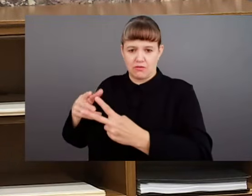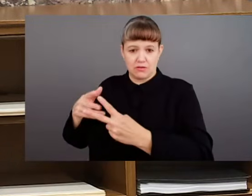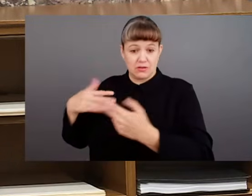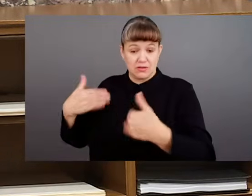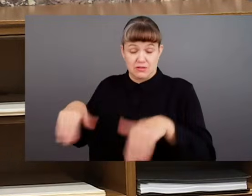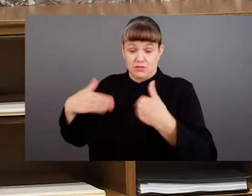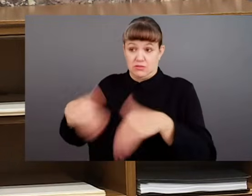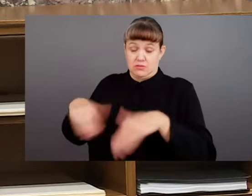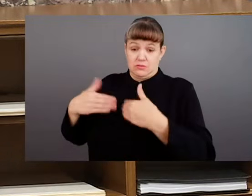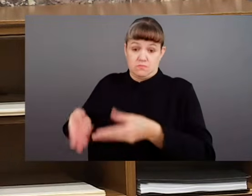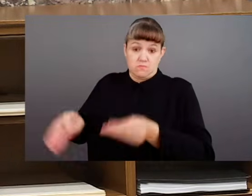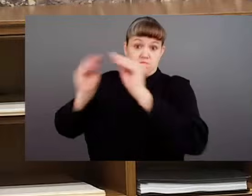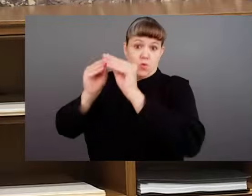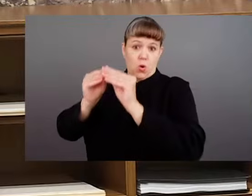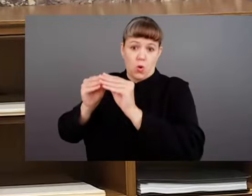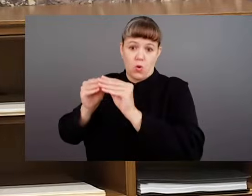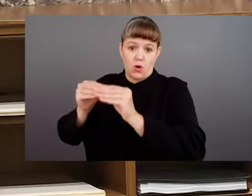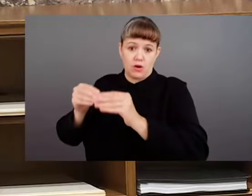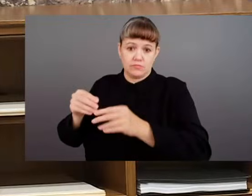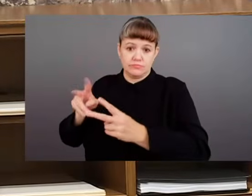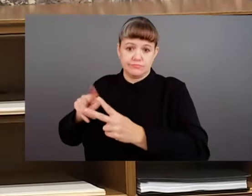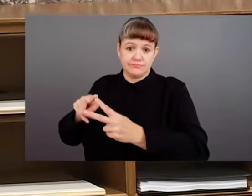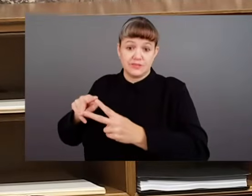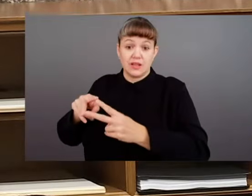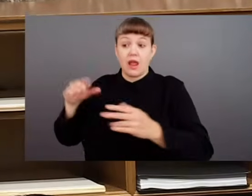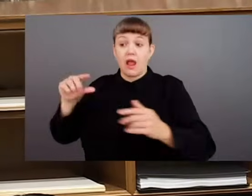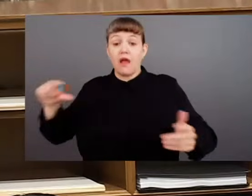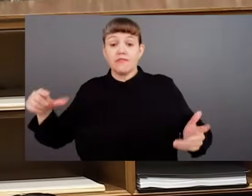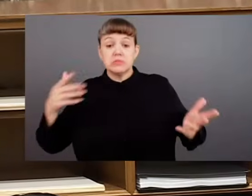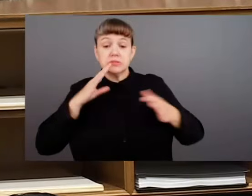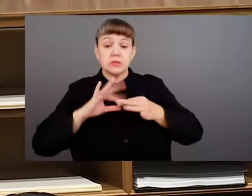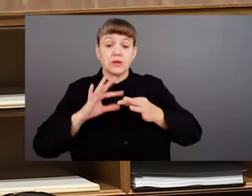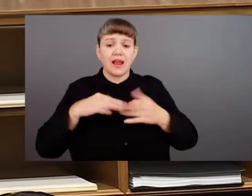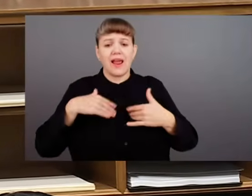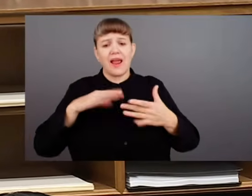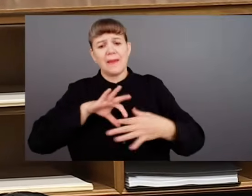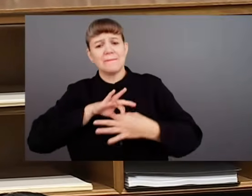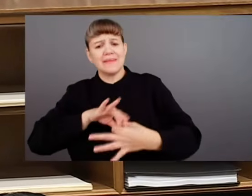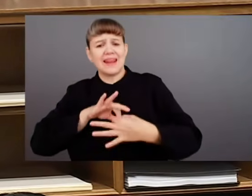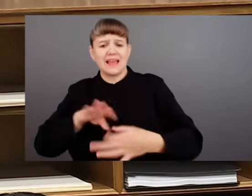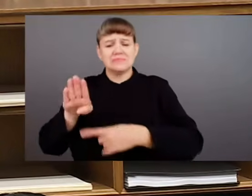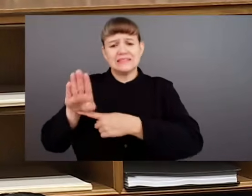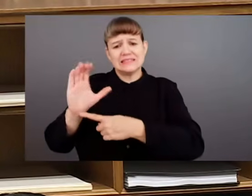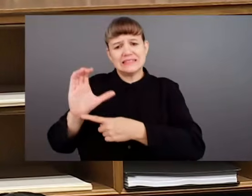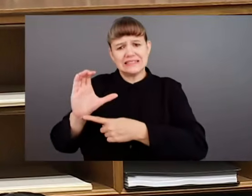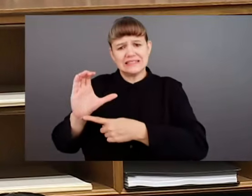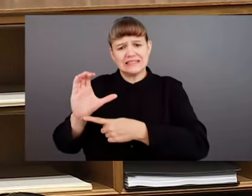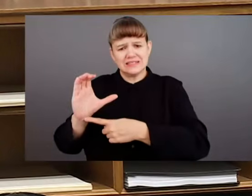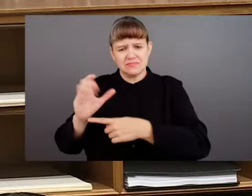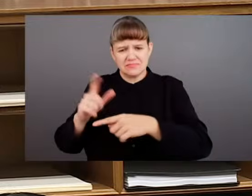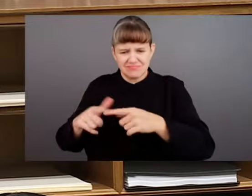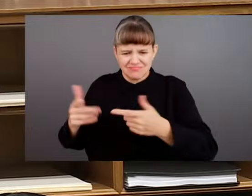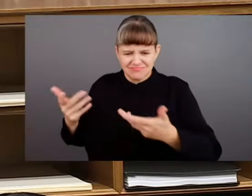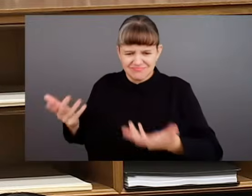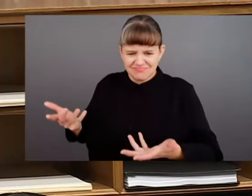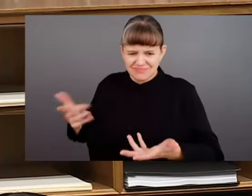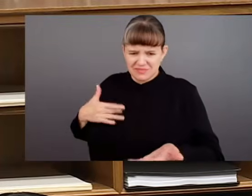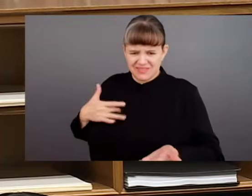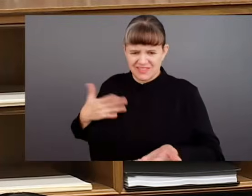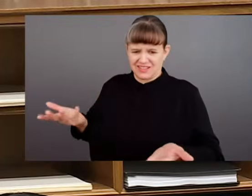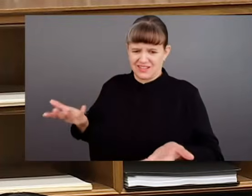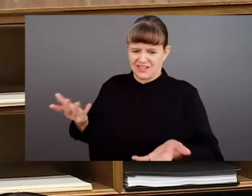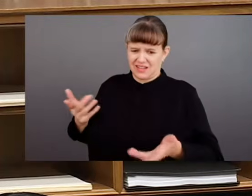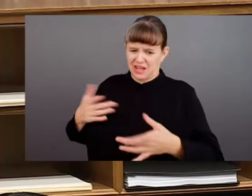Can the minister explain if belonging in BC means belonging on the streets? Does she